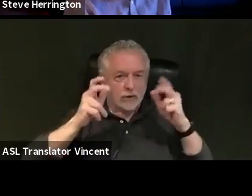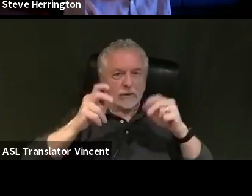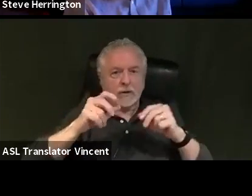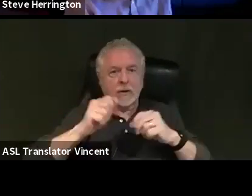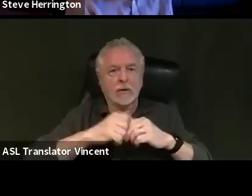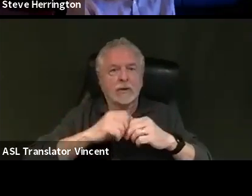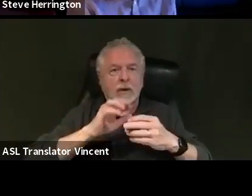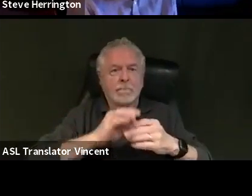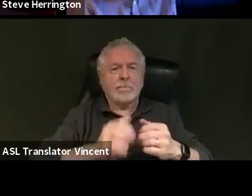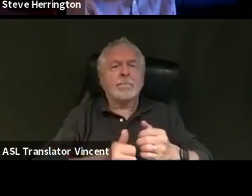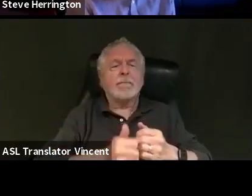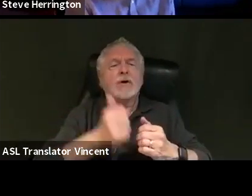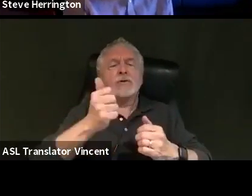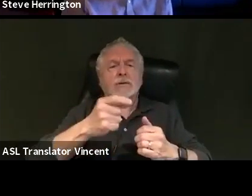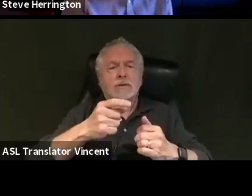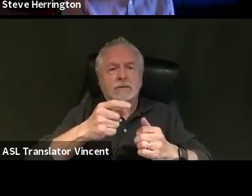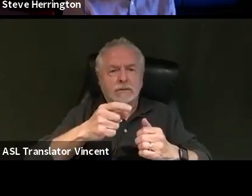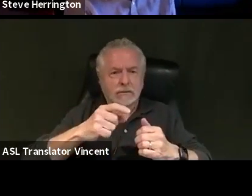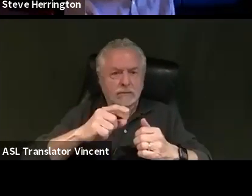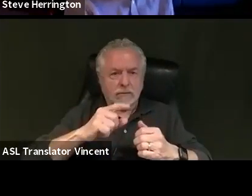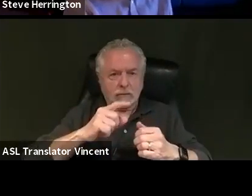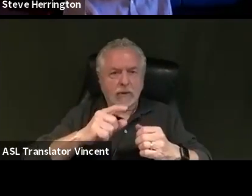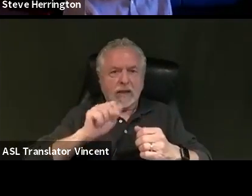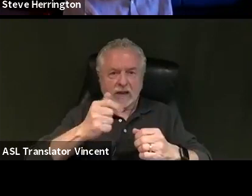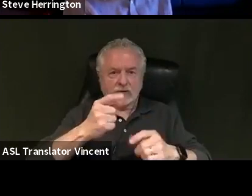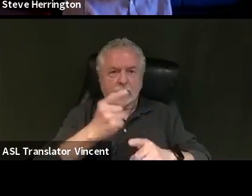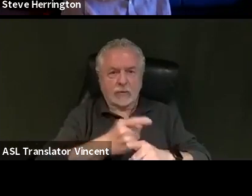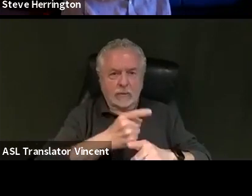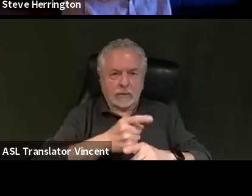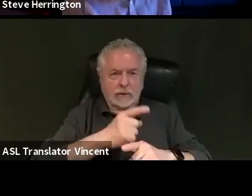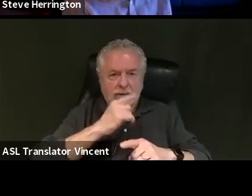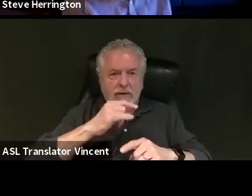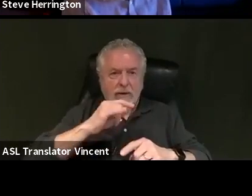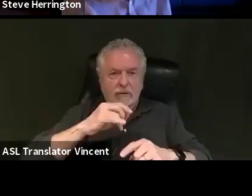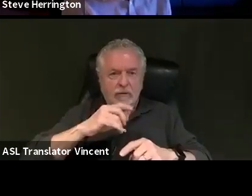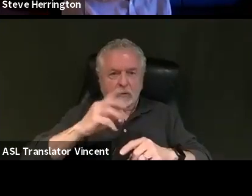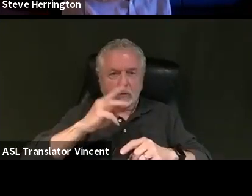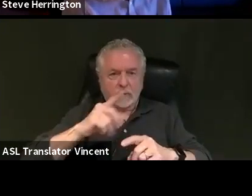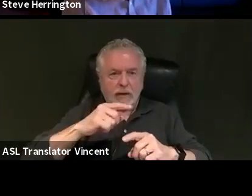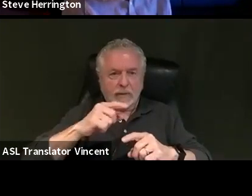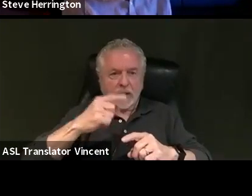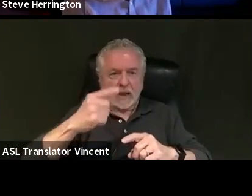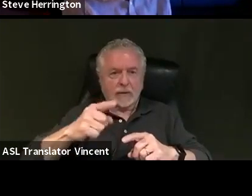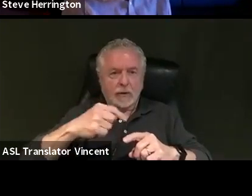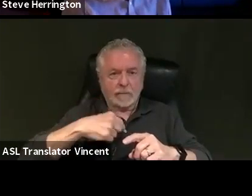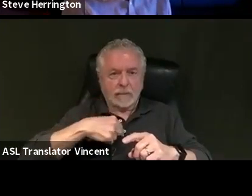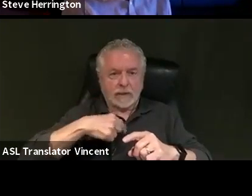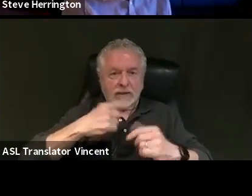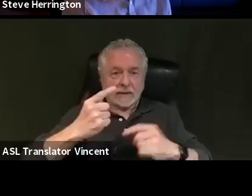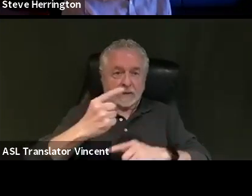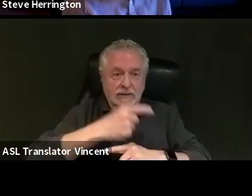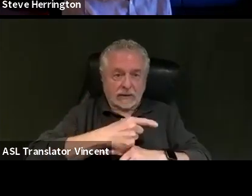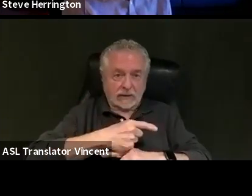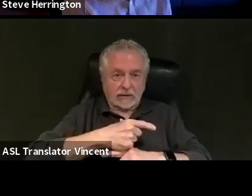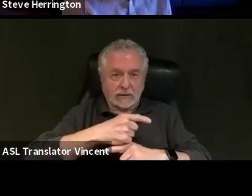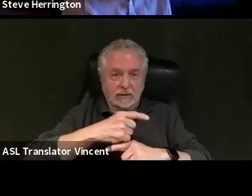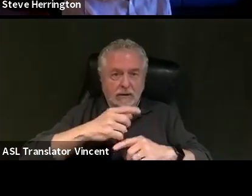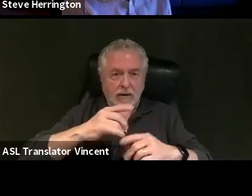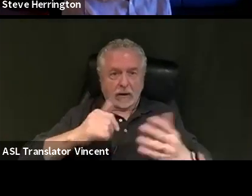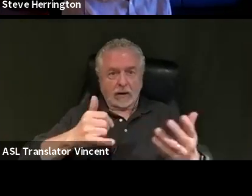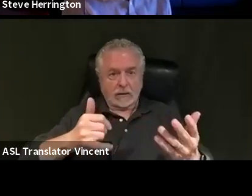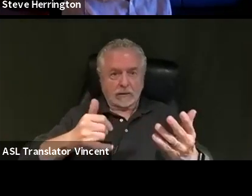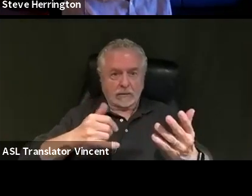with regard mostly, which is totally age appropriate, kids saying, I'm just worried about what's going to happen to me today, which is sort of